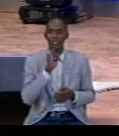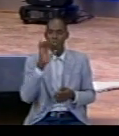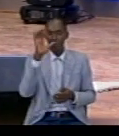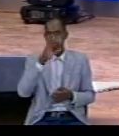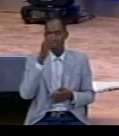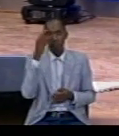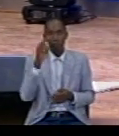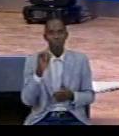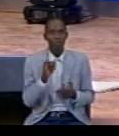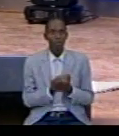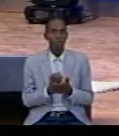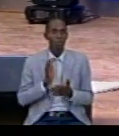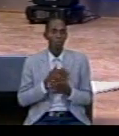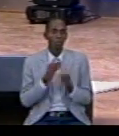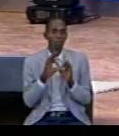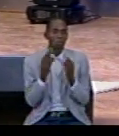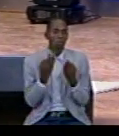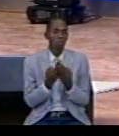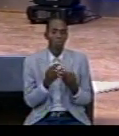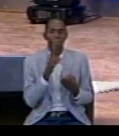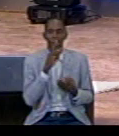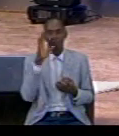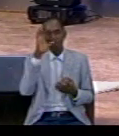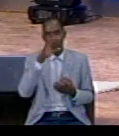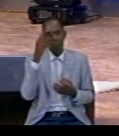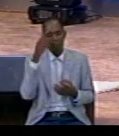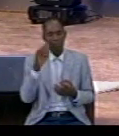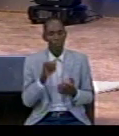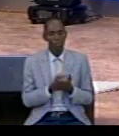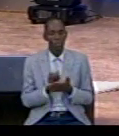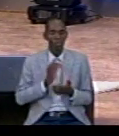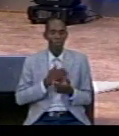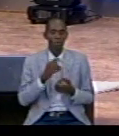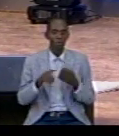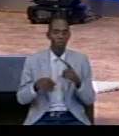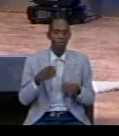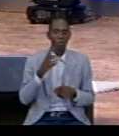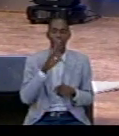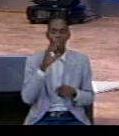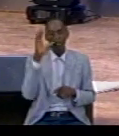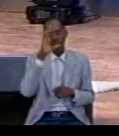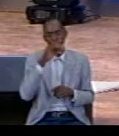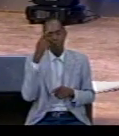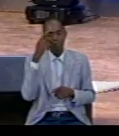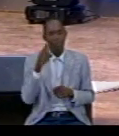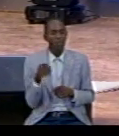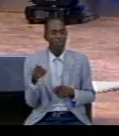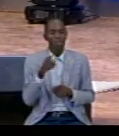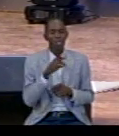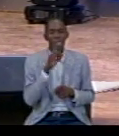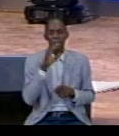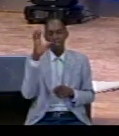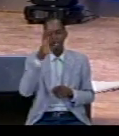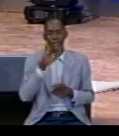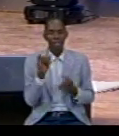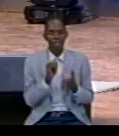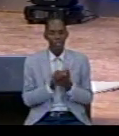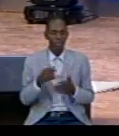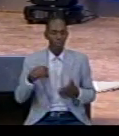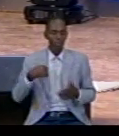our families are looking for, that our companions are looking for, the secret that we